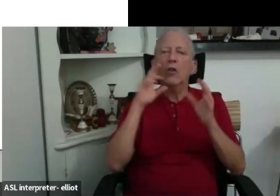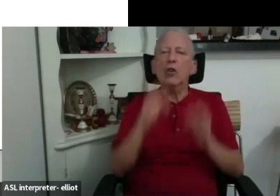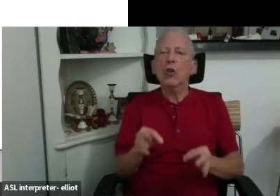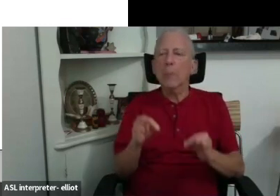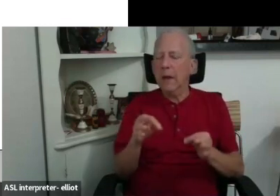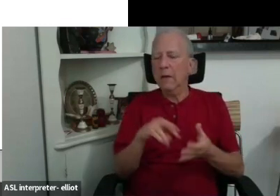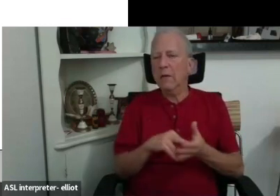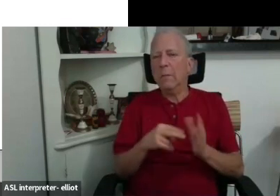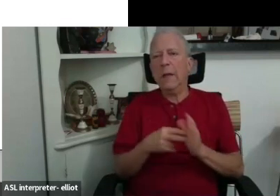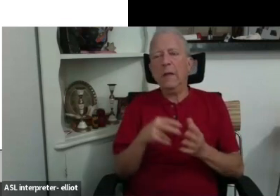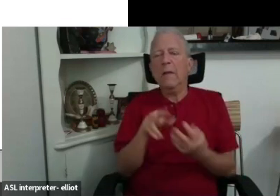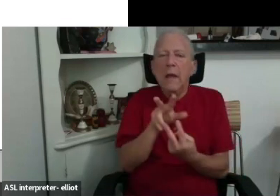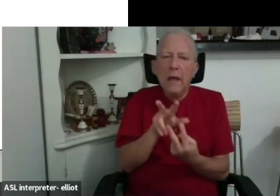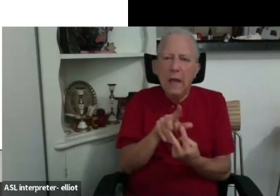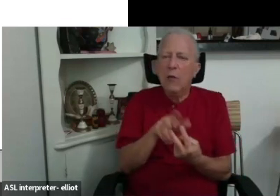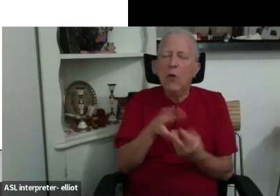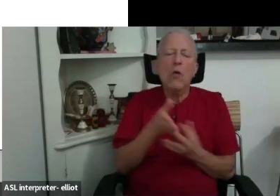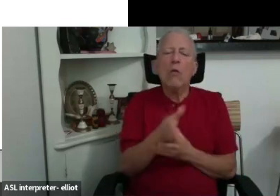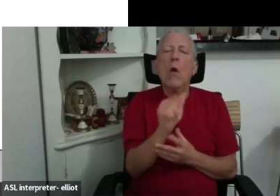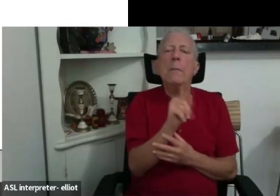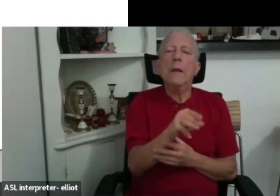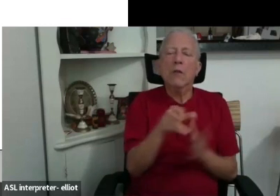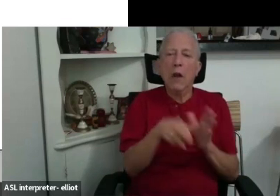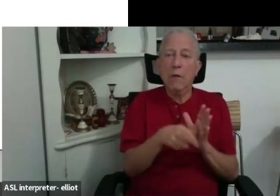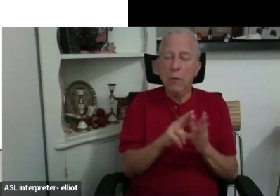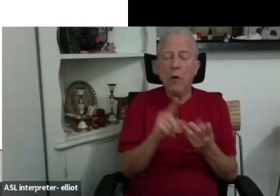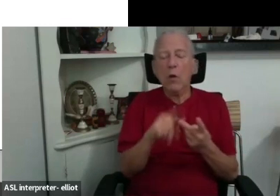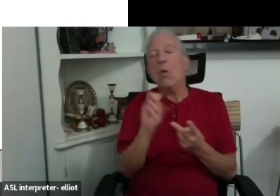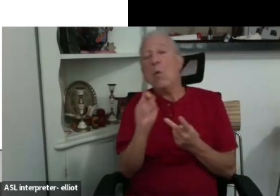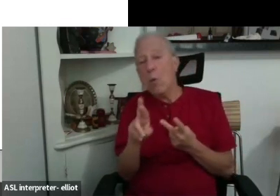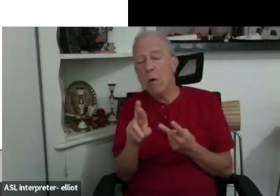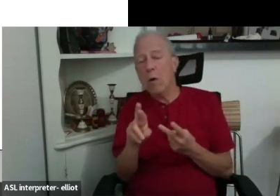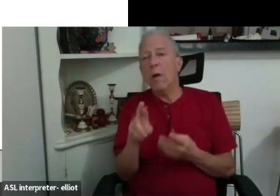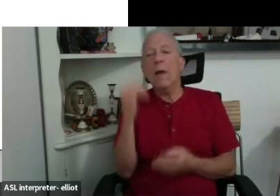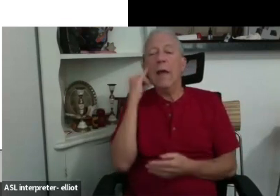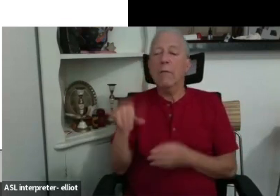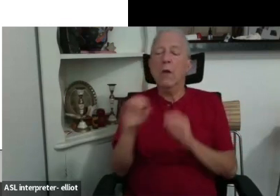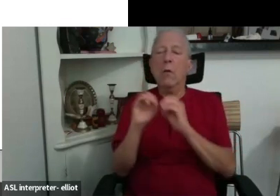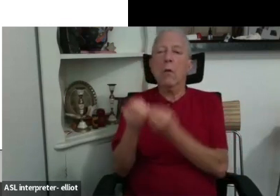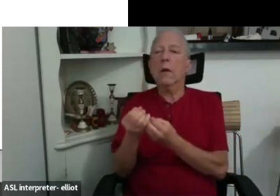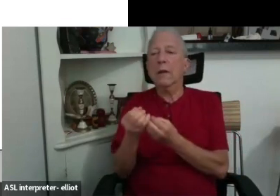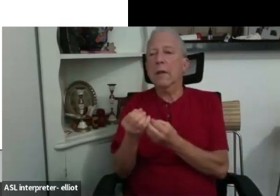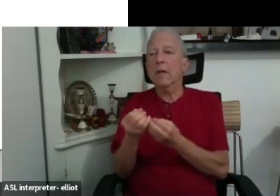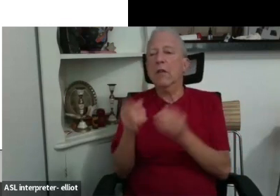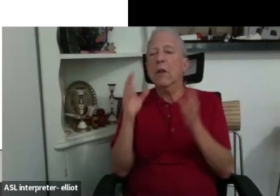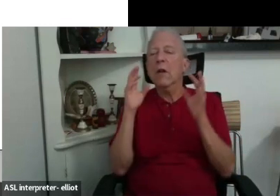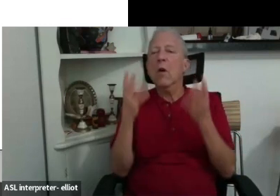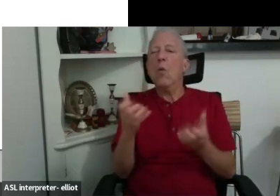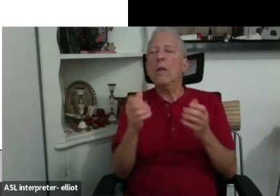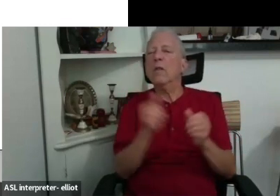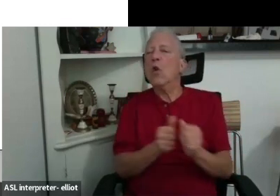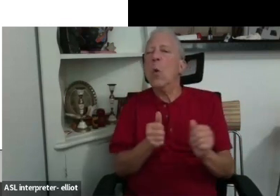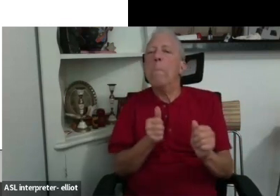either through the administrative review, or if the organization decides to bypass the